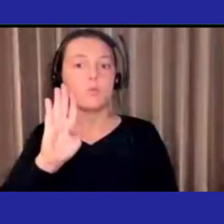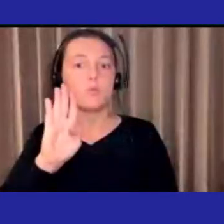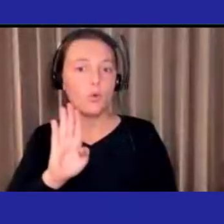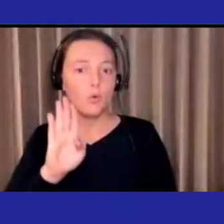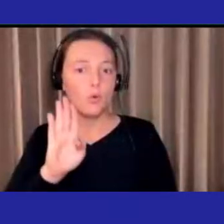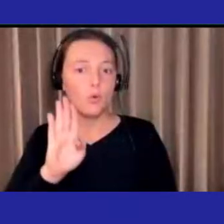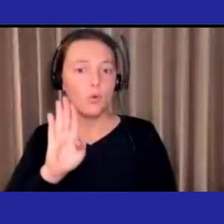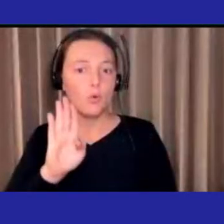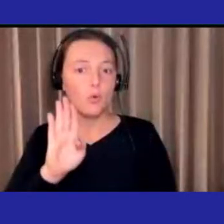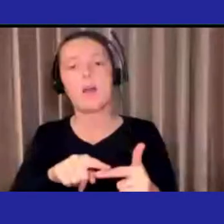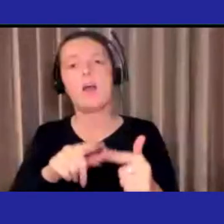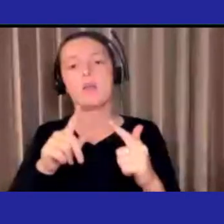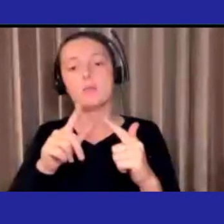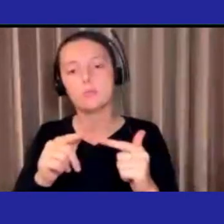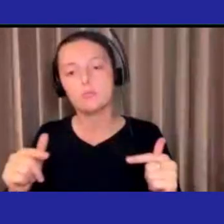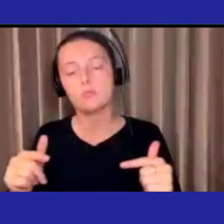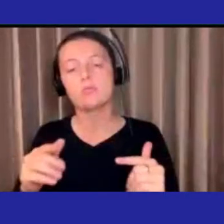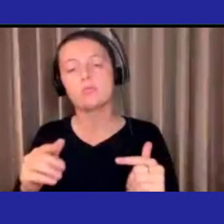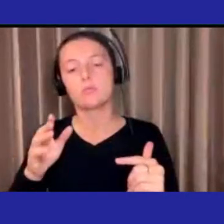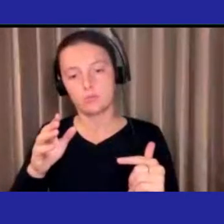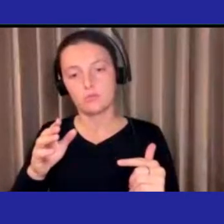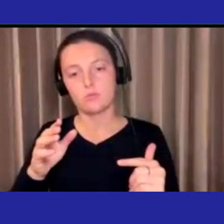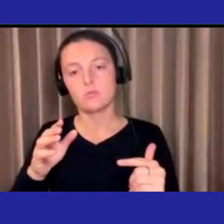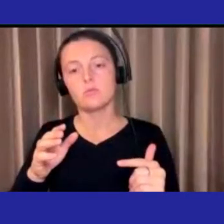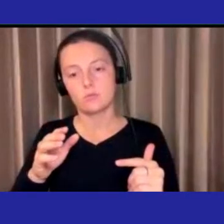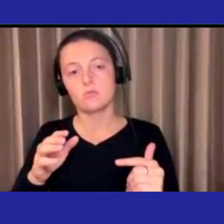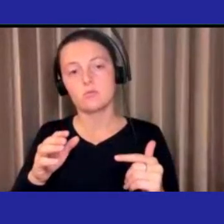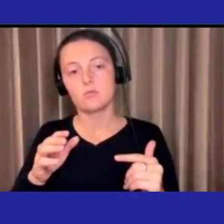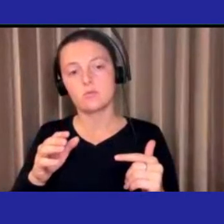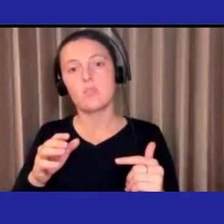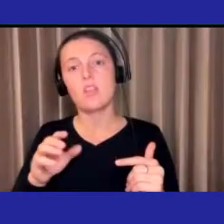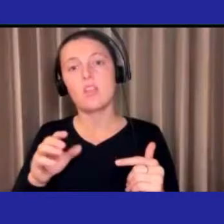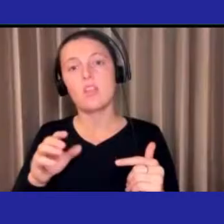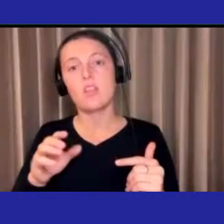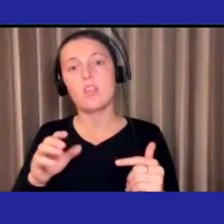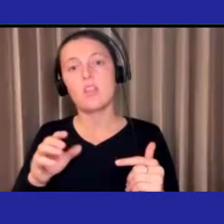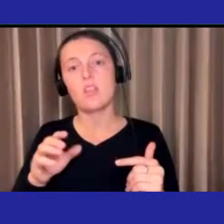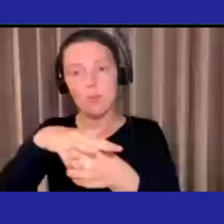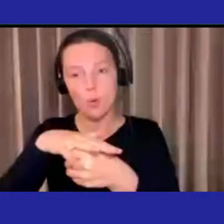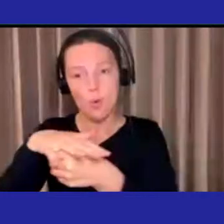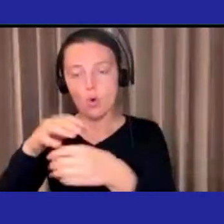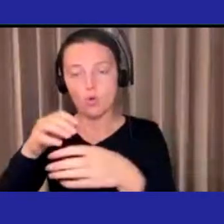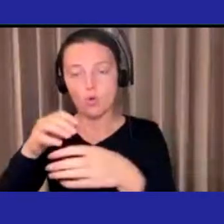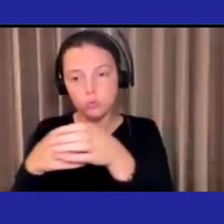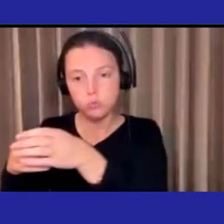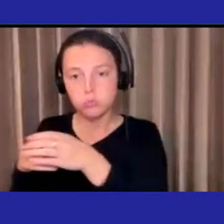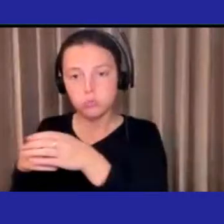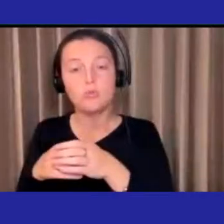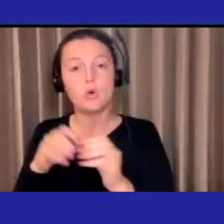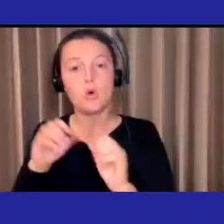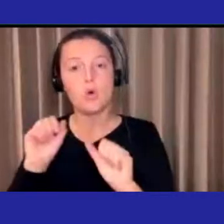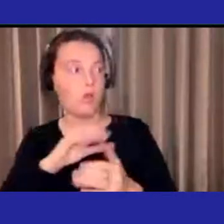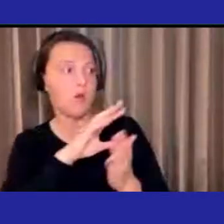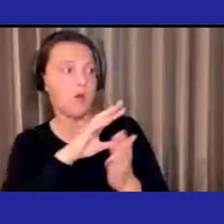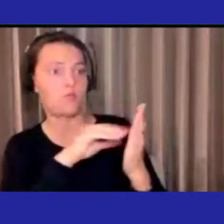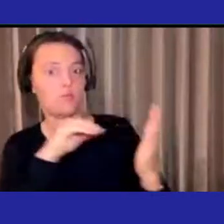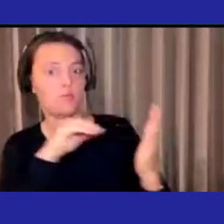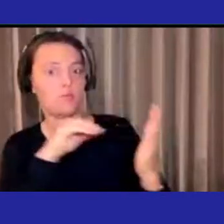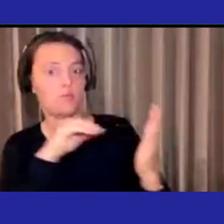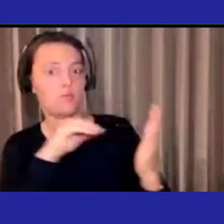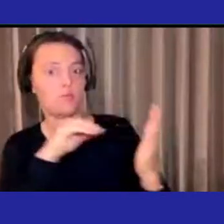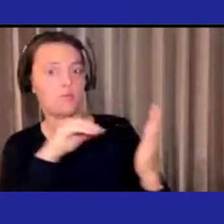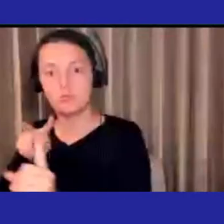the same process in the other boroughs. Instead of okay, now let's look into the other boroughs. I think you should really just focus on